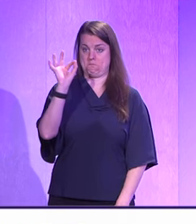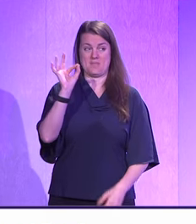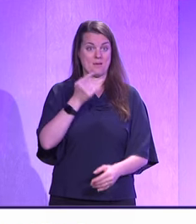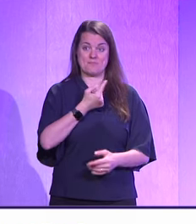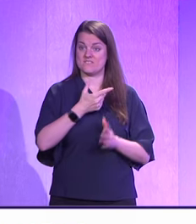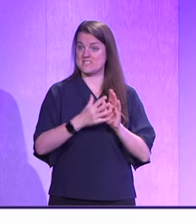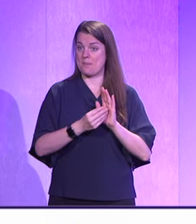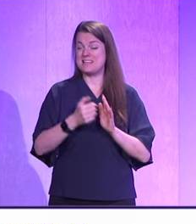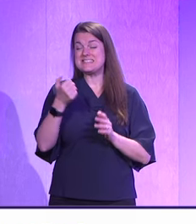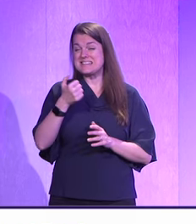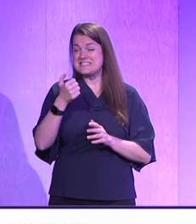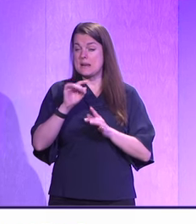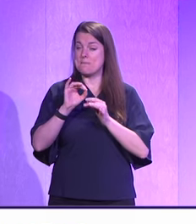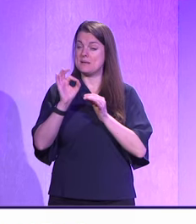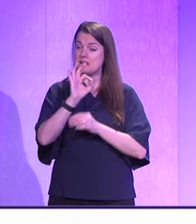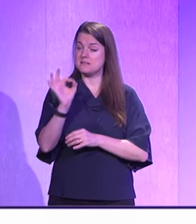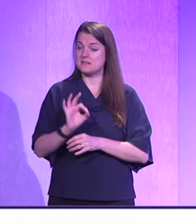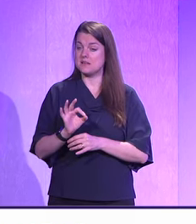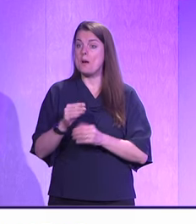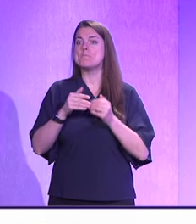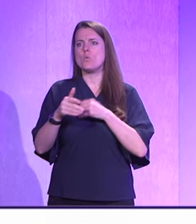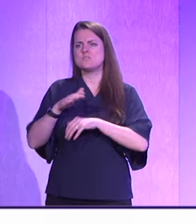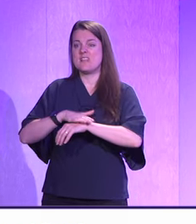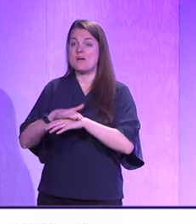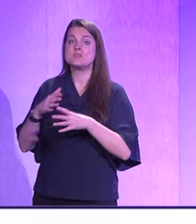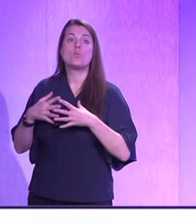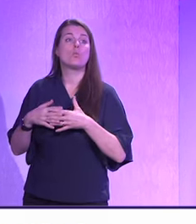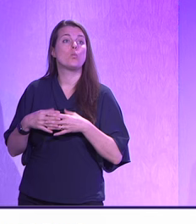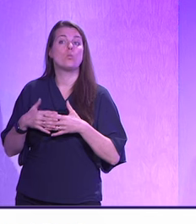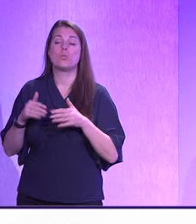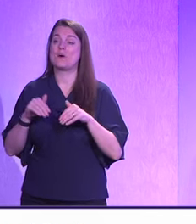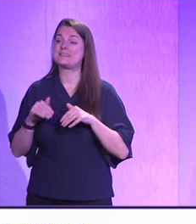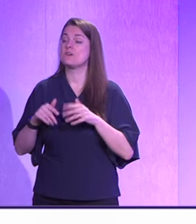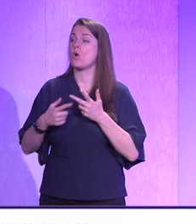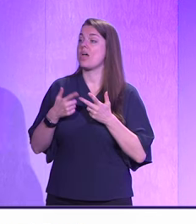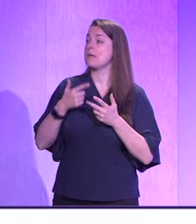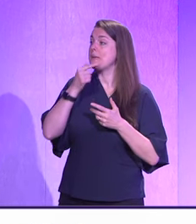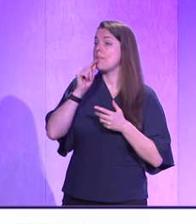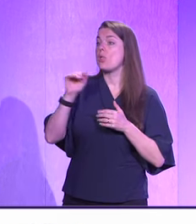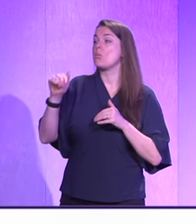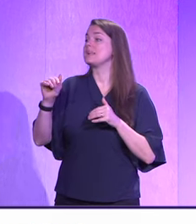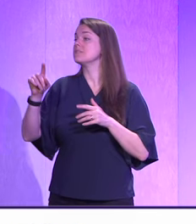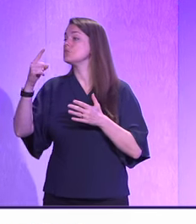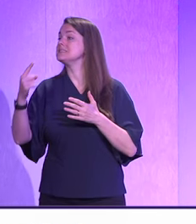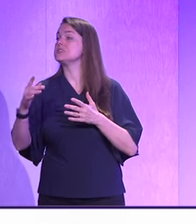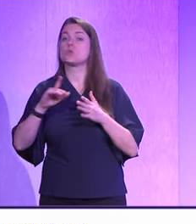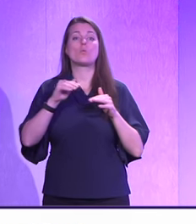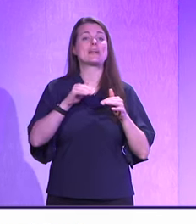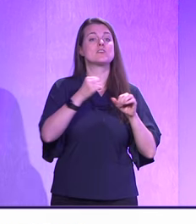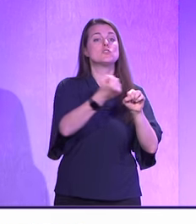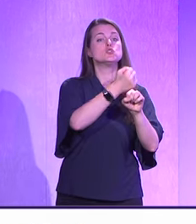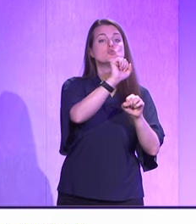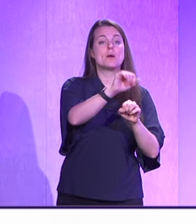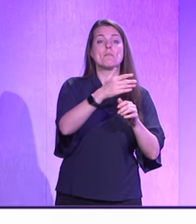16%. The majority of the time that people are spending is just spent waiting on other people, waiting on other things, waiting for a decision to happen, and so on and so on.